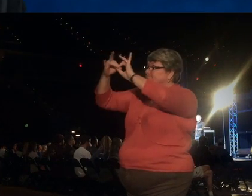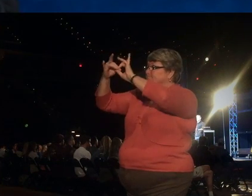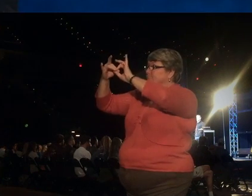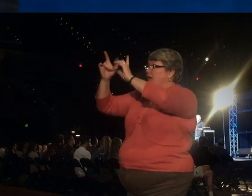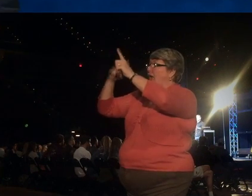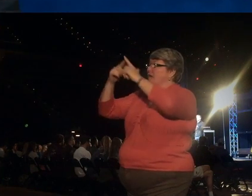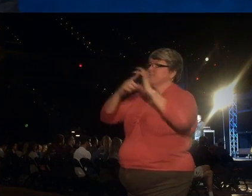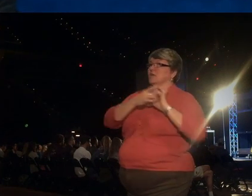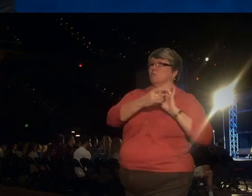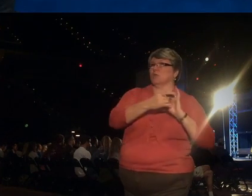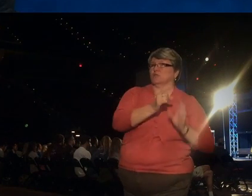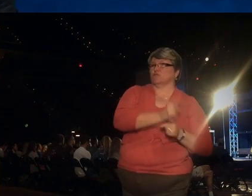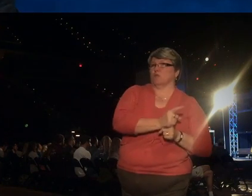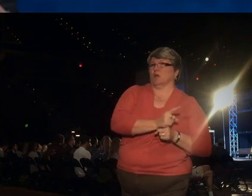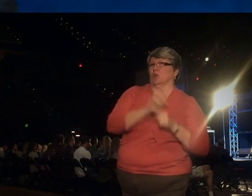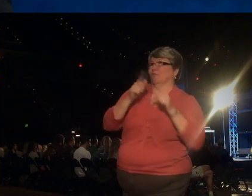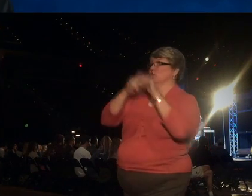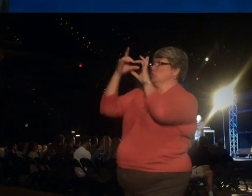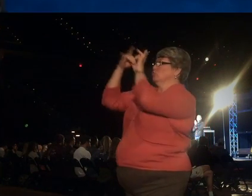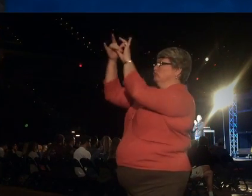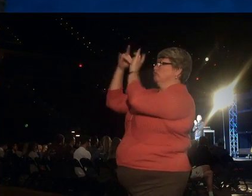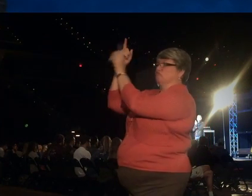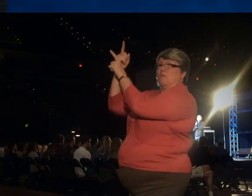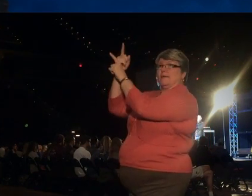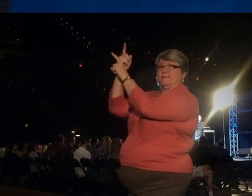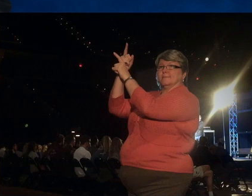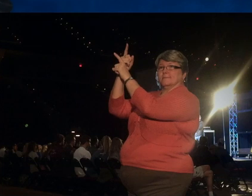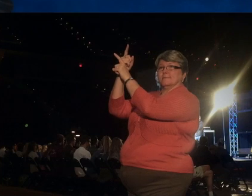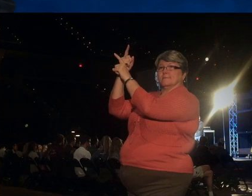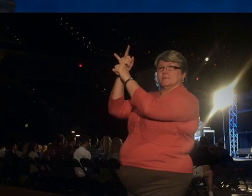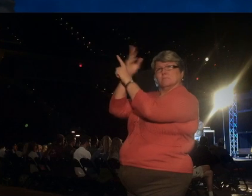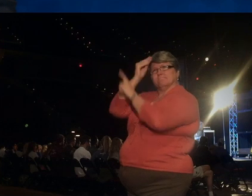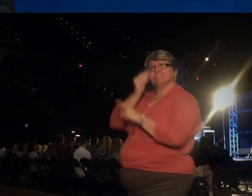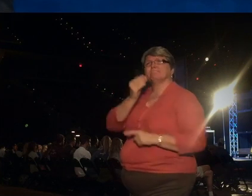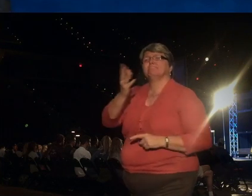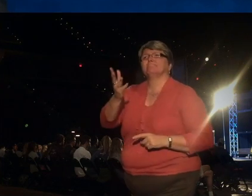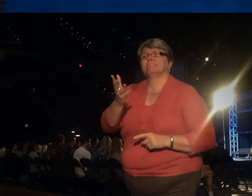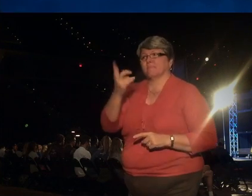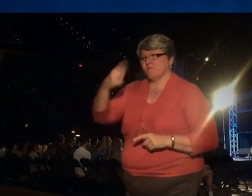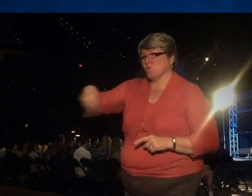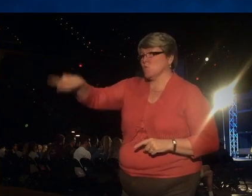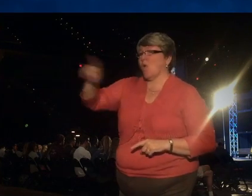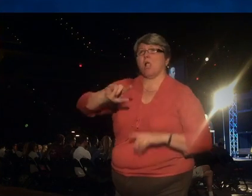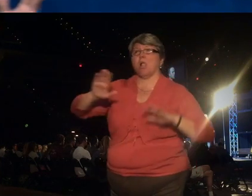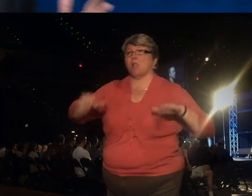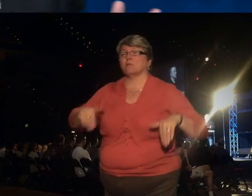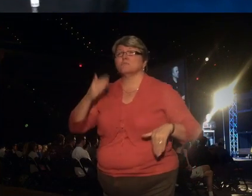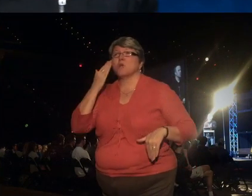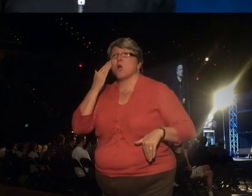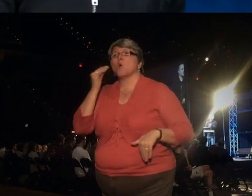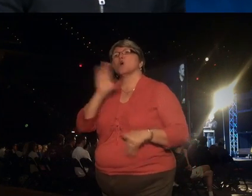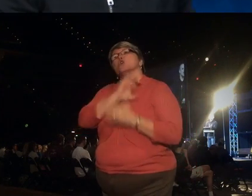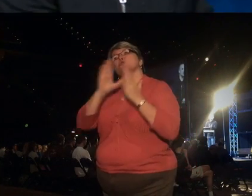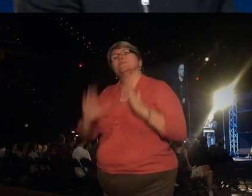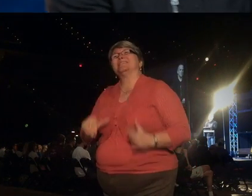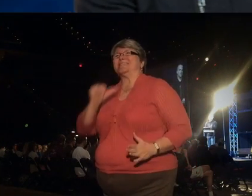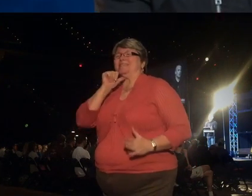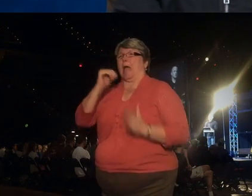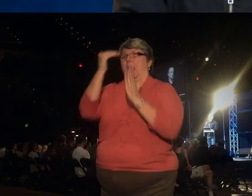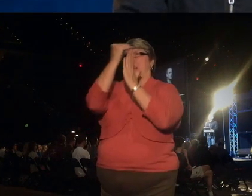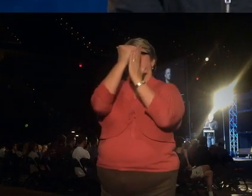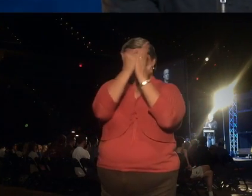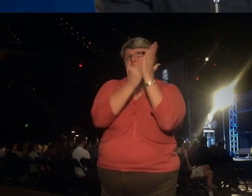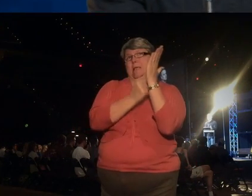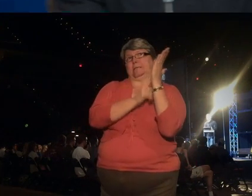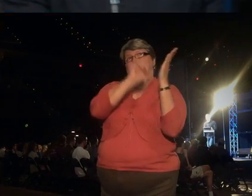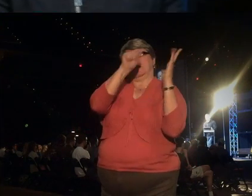right first. Right? And let me tell you something. For those of you who don't know, Christianity is not a list of characteristics, nor is it a list of